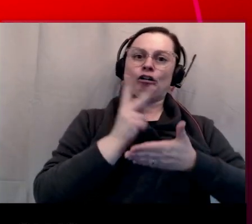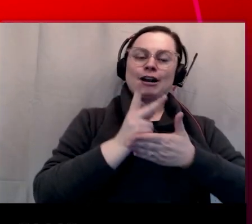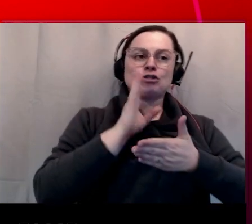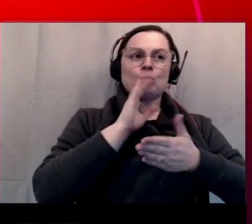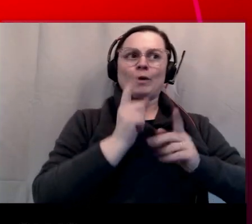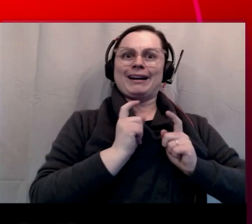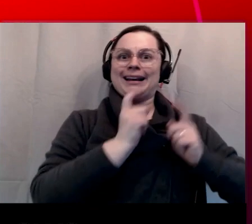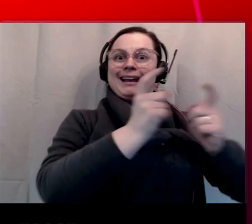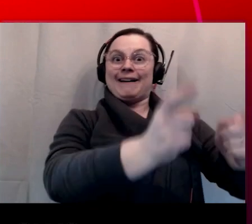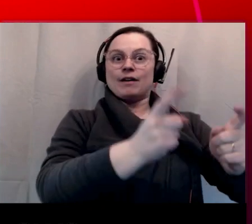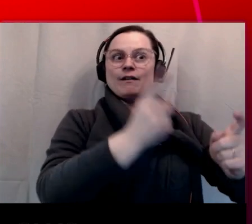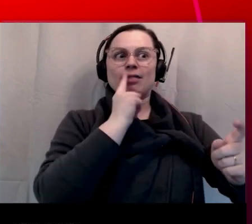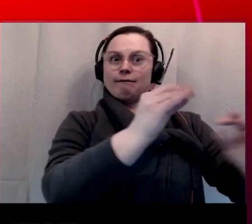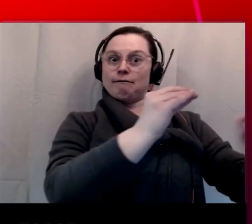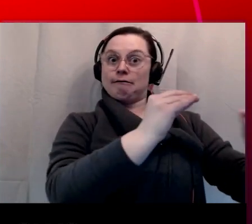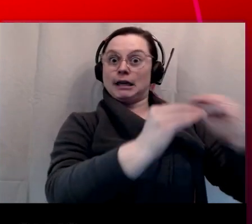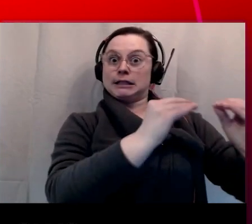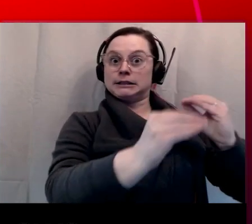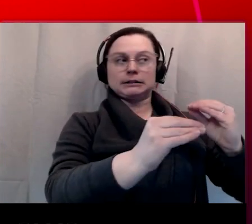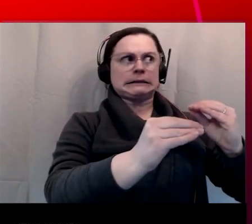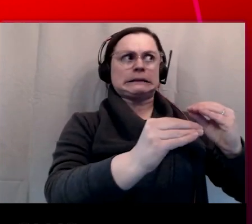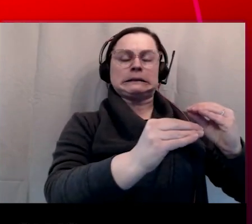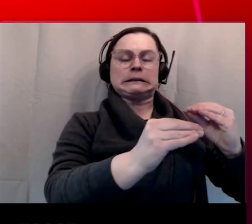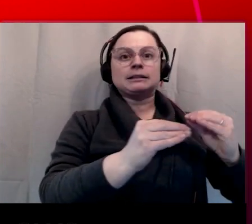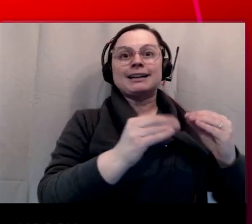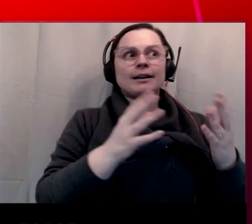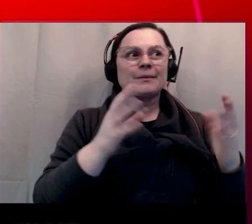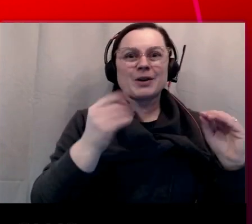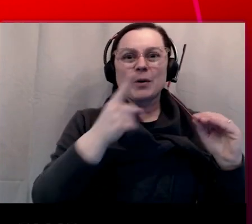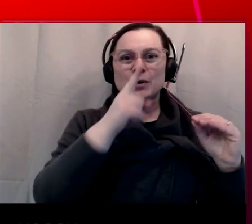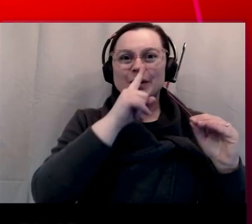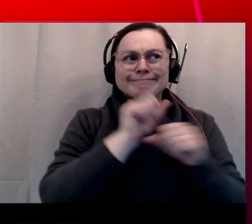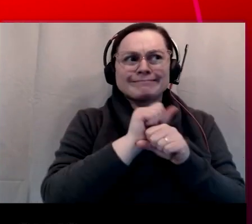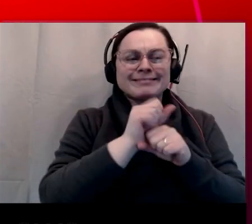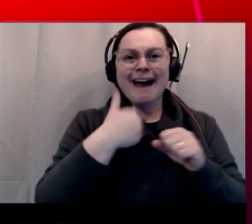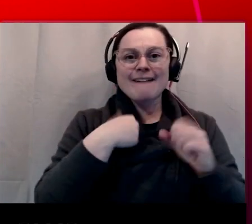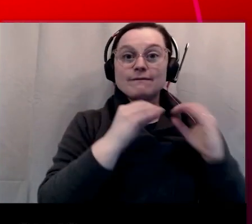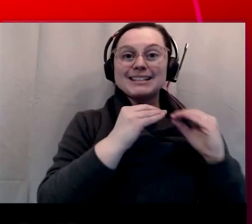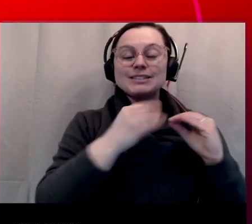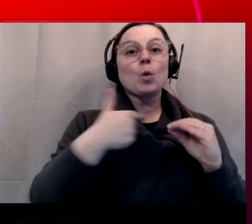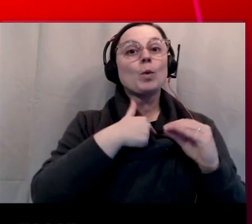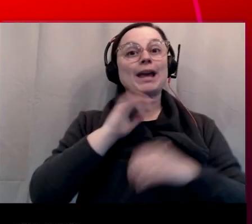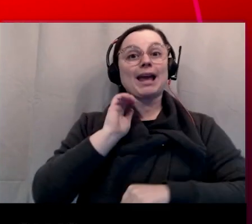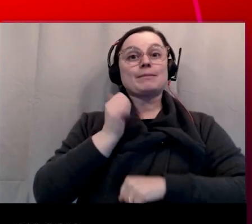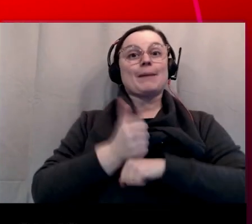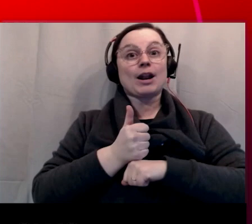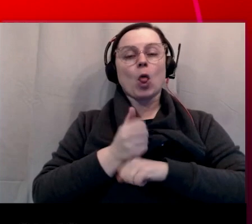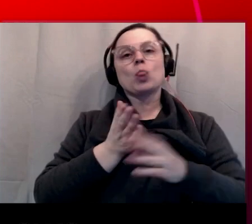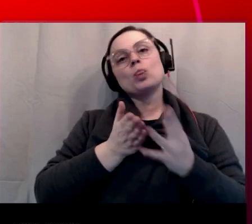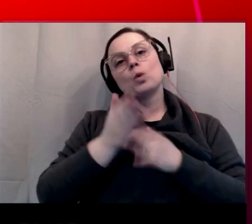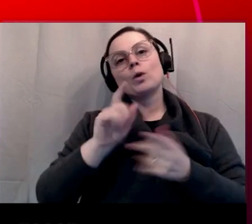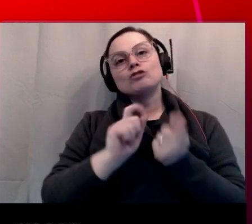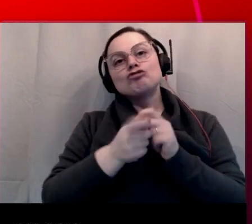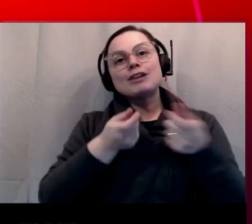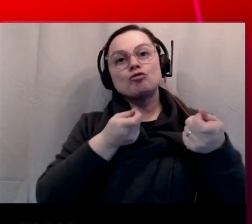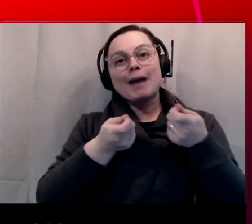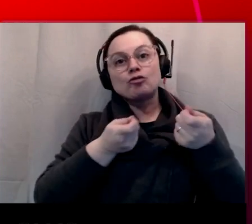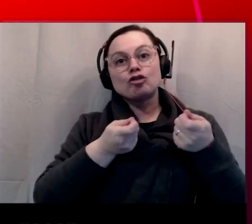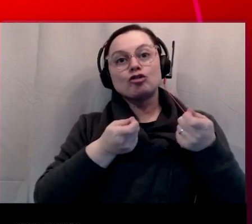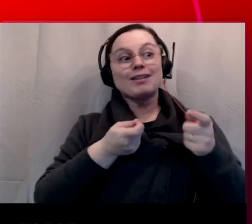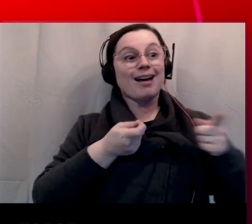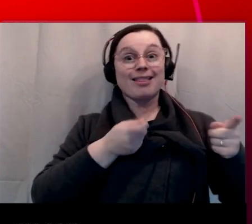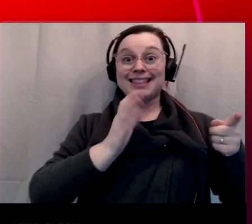why nobody does a fix. And so we have actually implemented this via Change Manager, where the customer